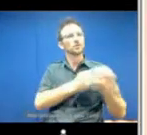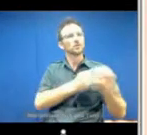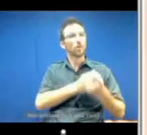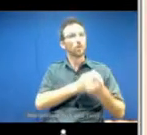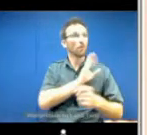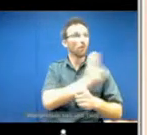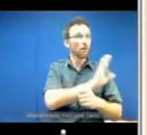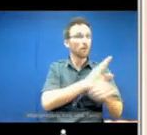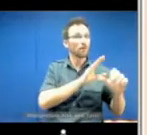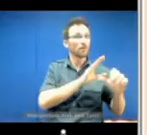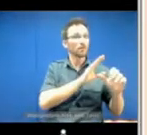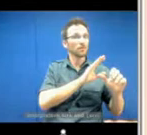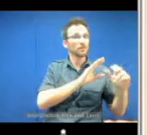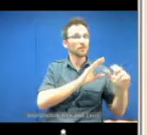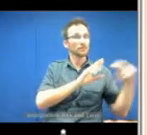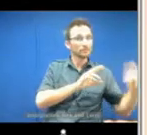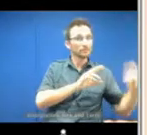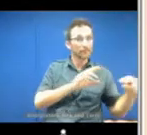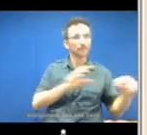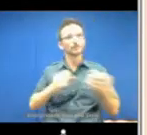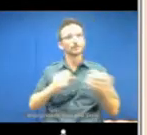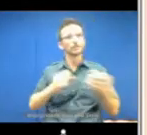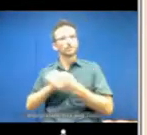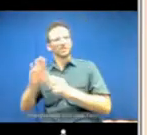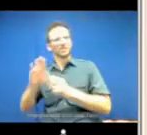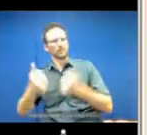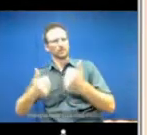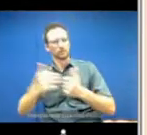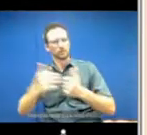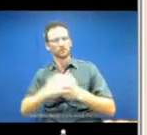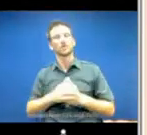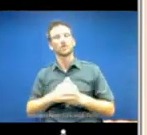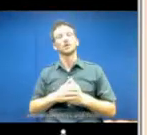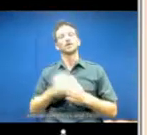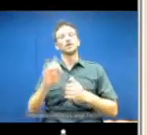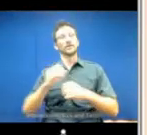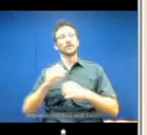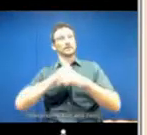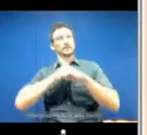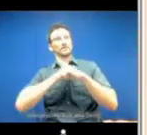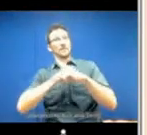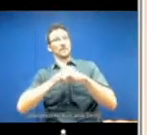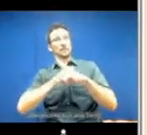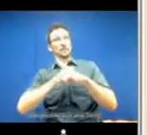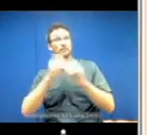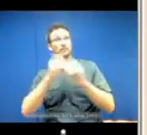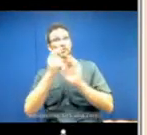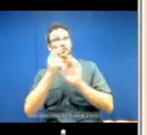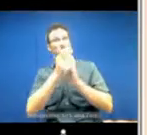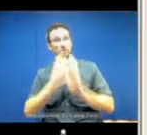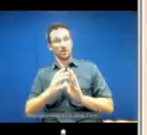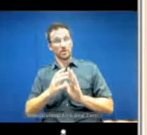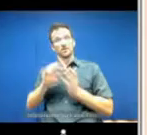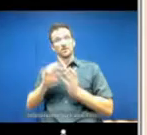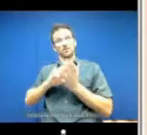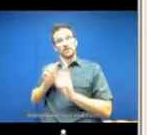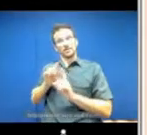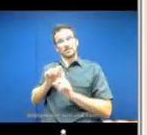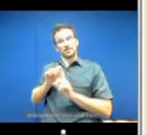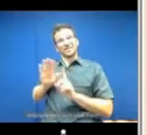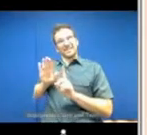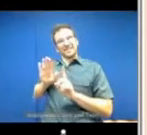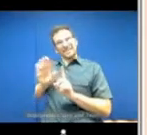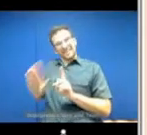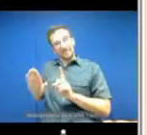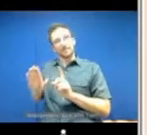be the defending attorney. It will be their client or their witness being deposed by the other side.